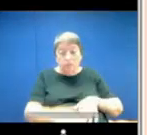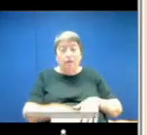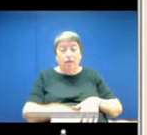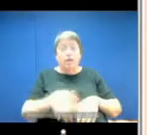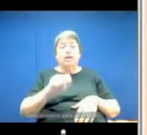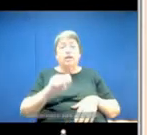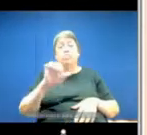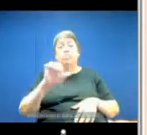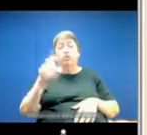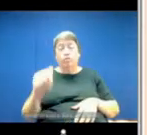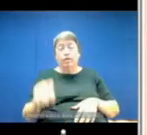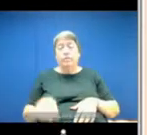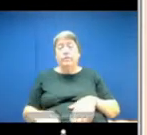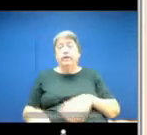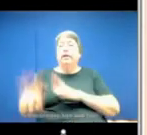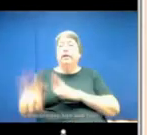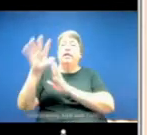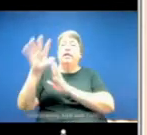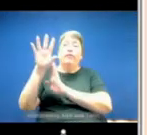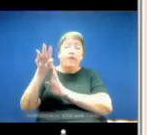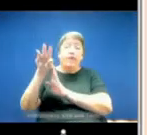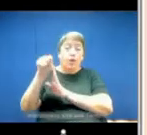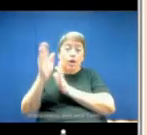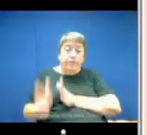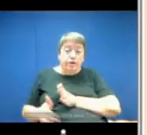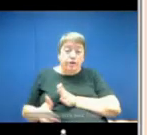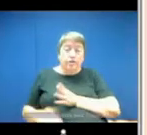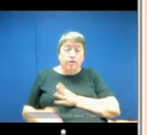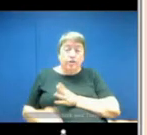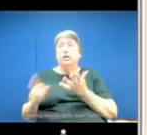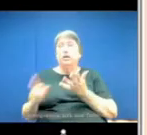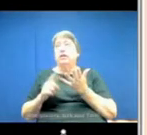interpreters. That's just the way the court has